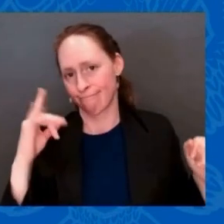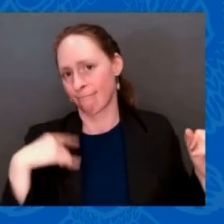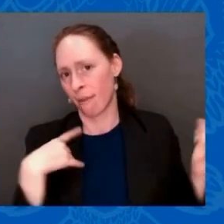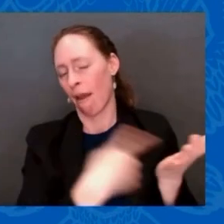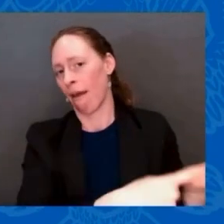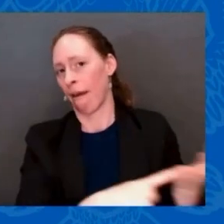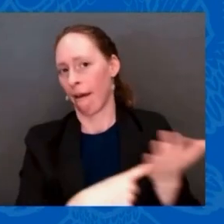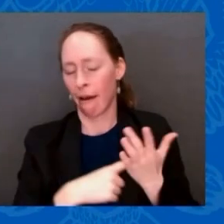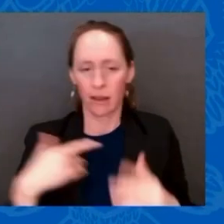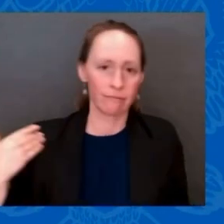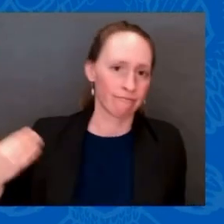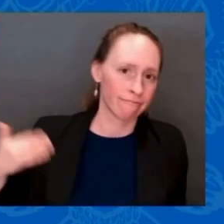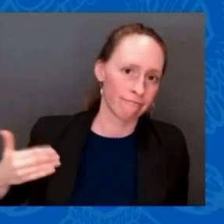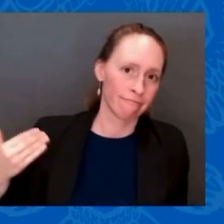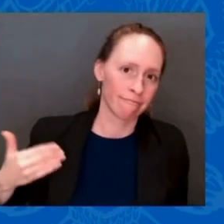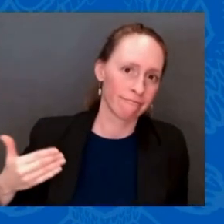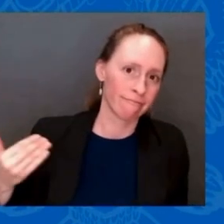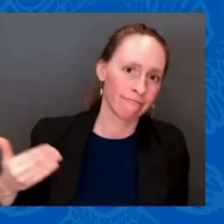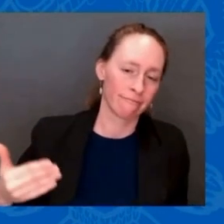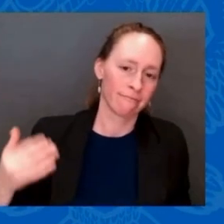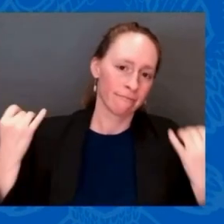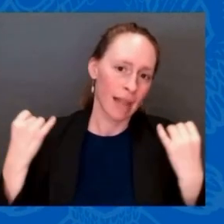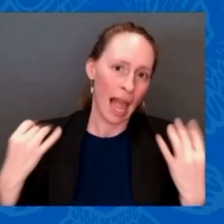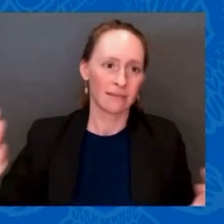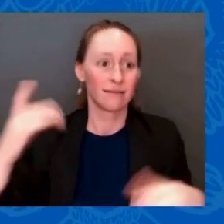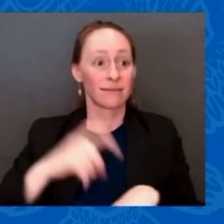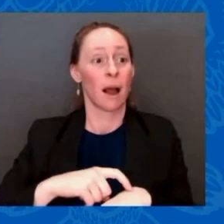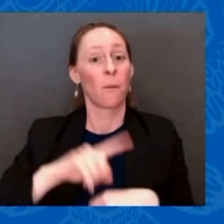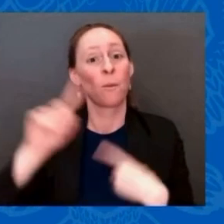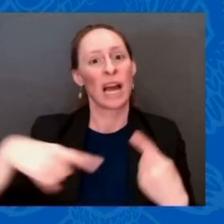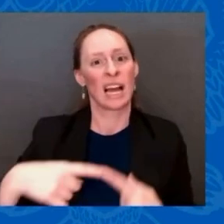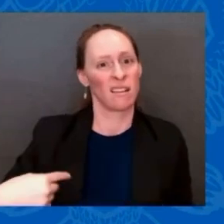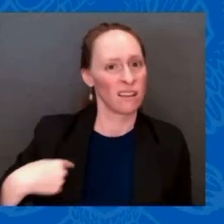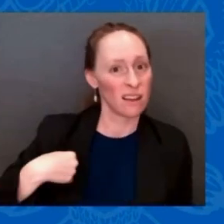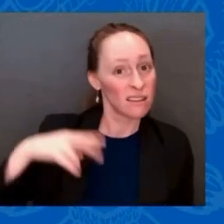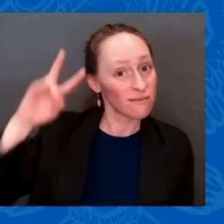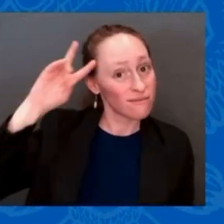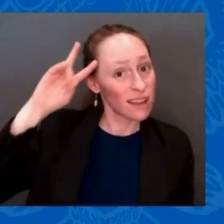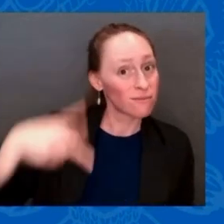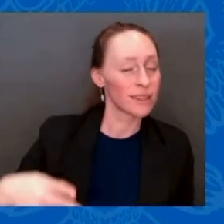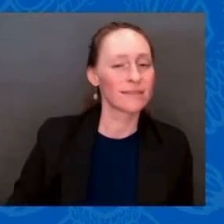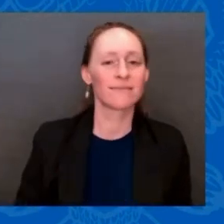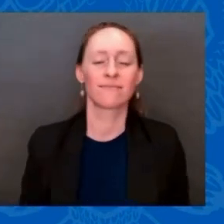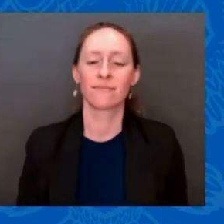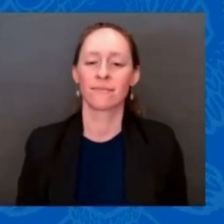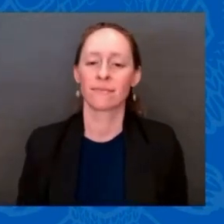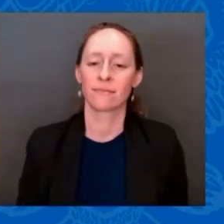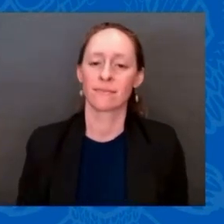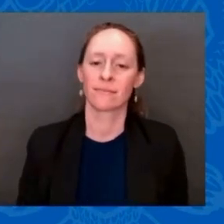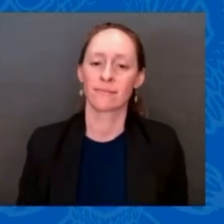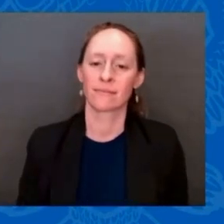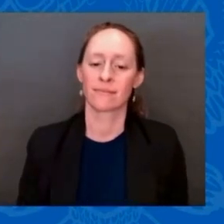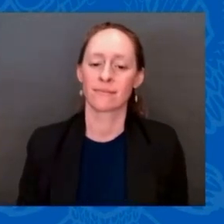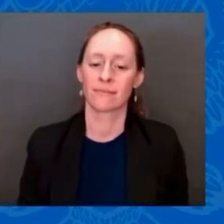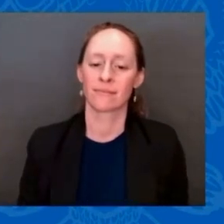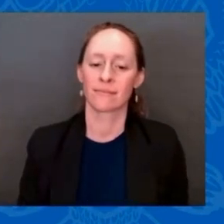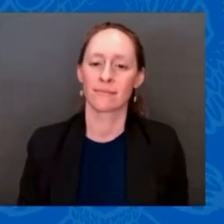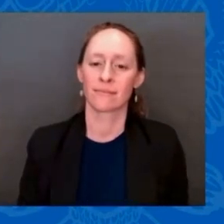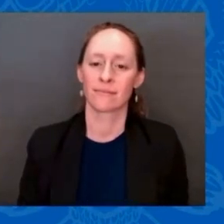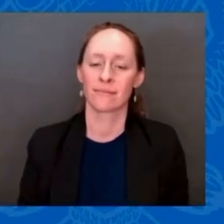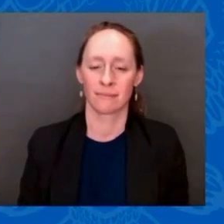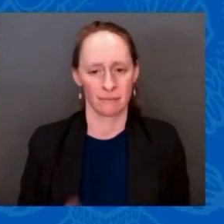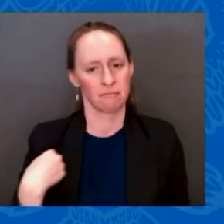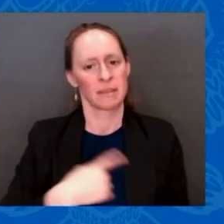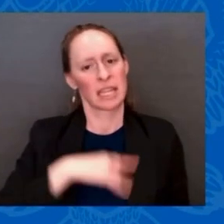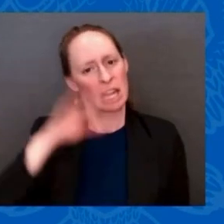Hu was the president, and he was the vice president. We knew he was going to be successor. It was inappropriate for Barack to spend that time